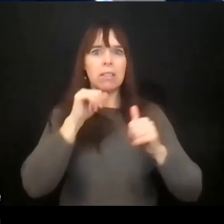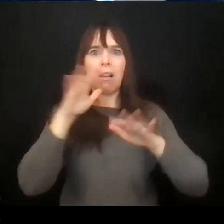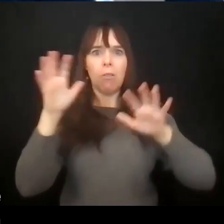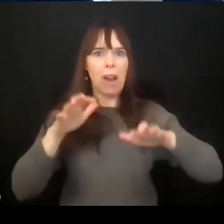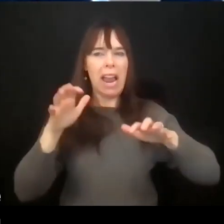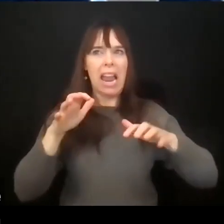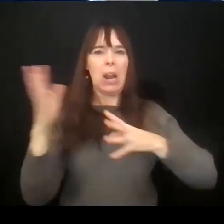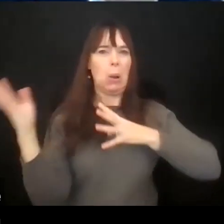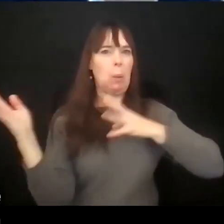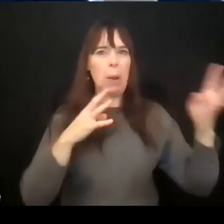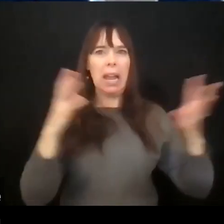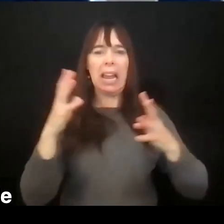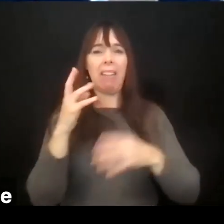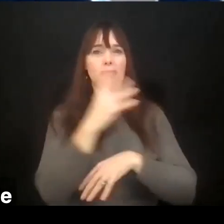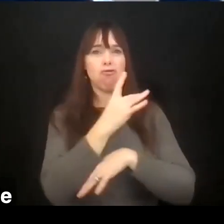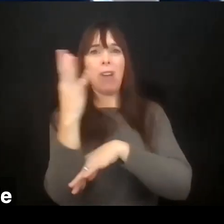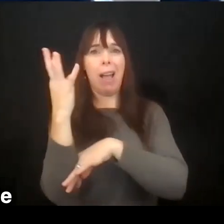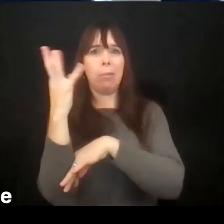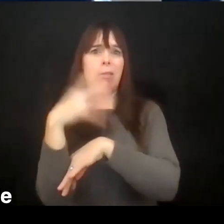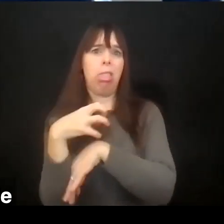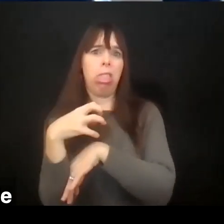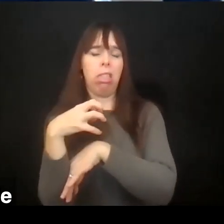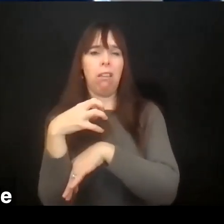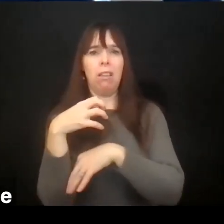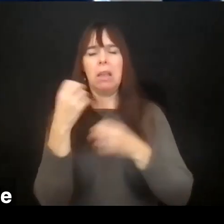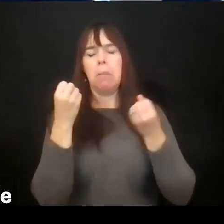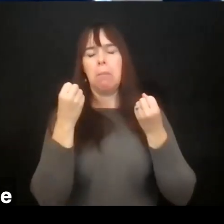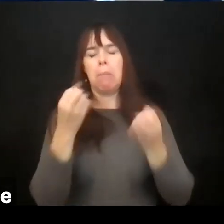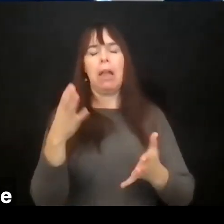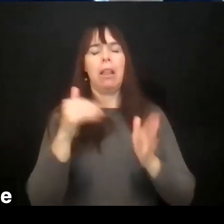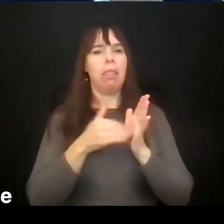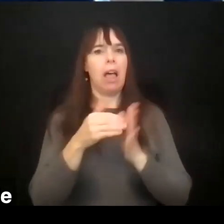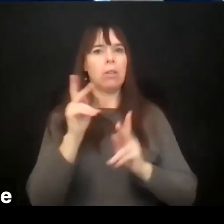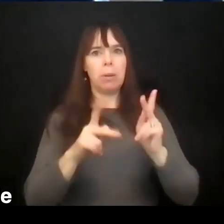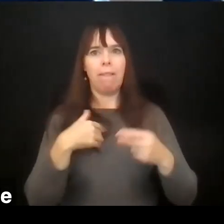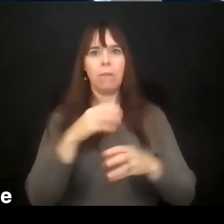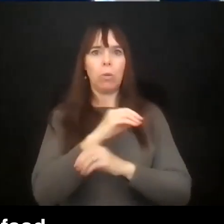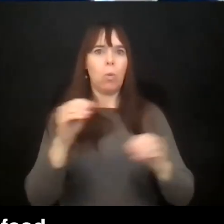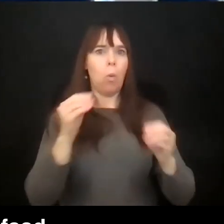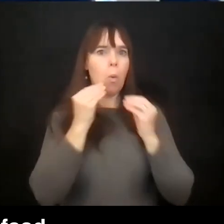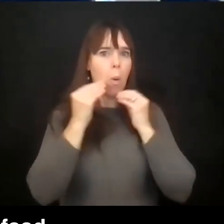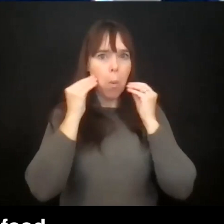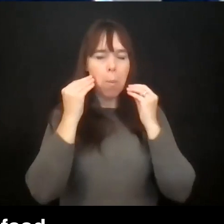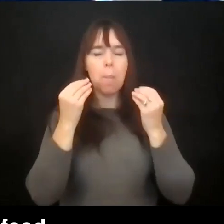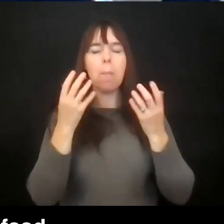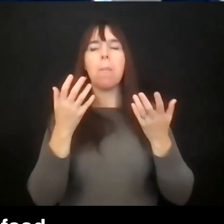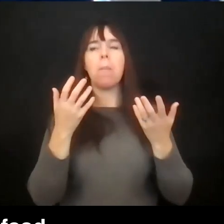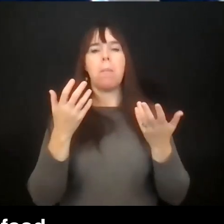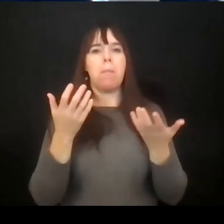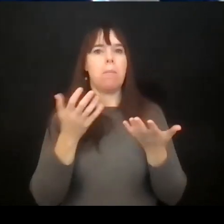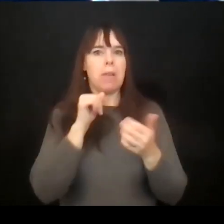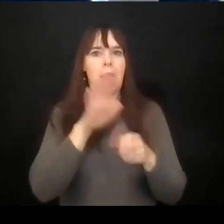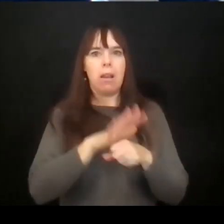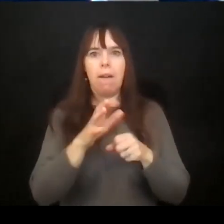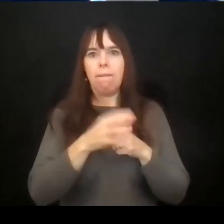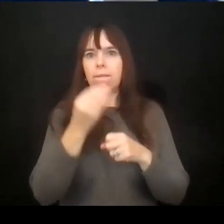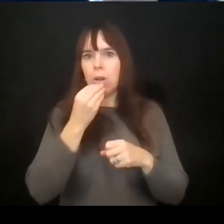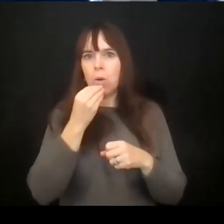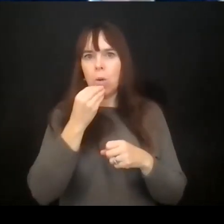winds, crops failed, thousands of people were homeless, and they had very little food.